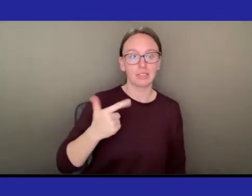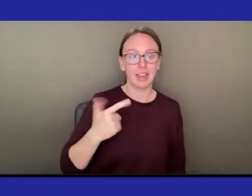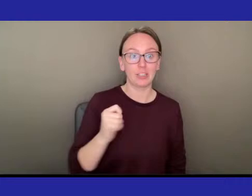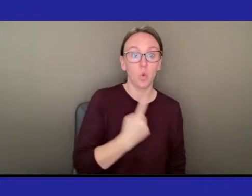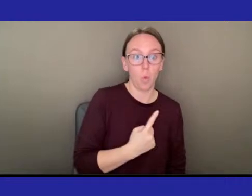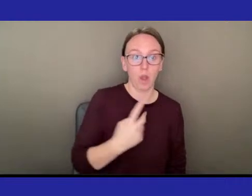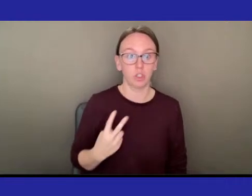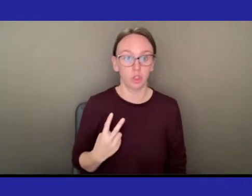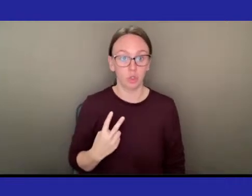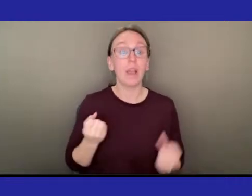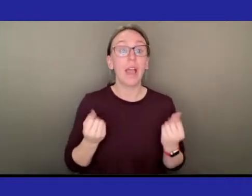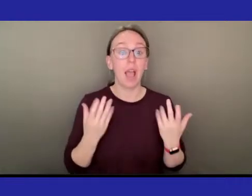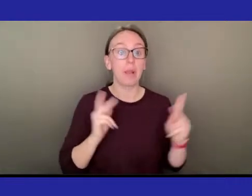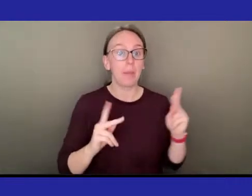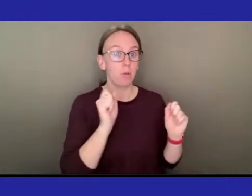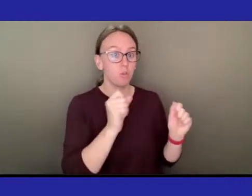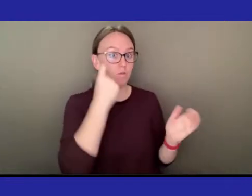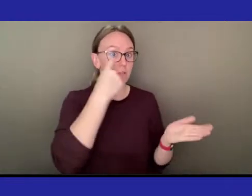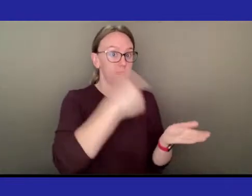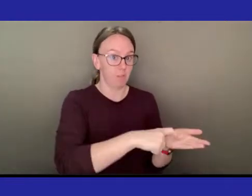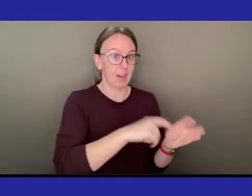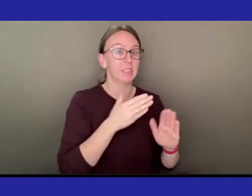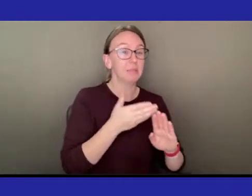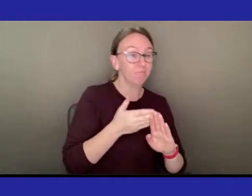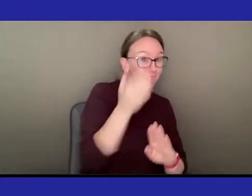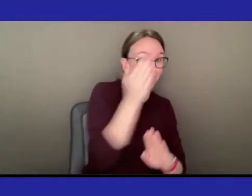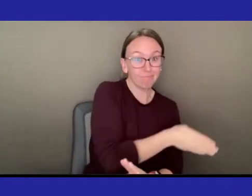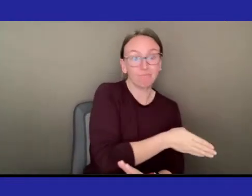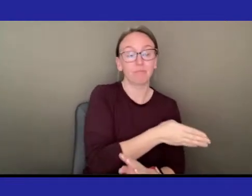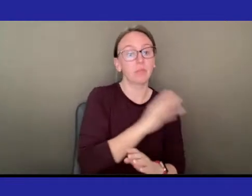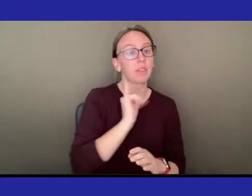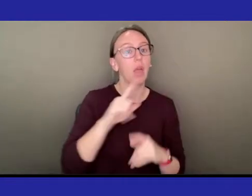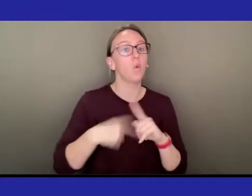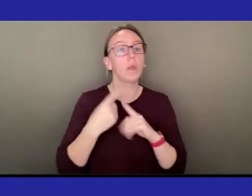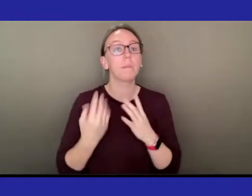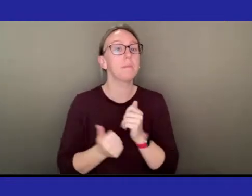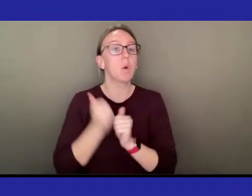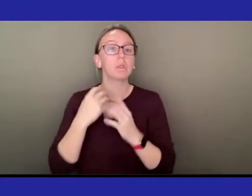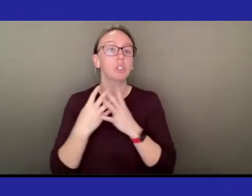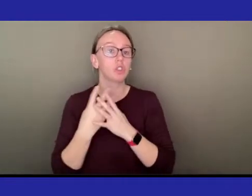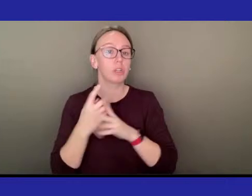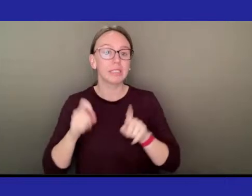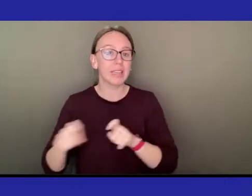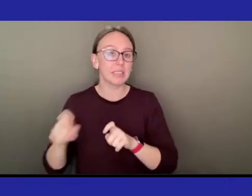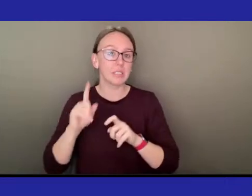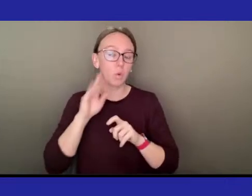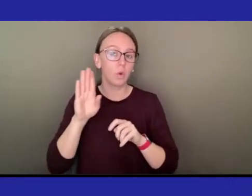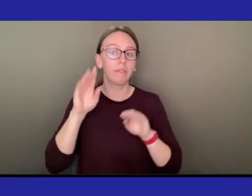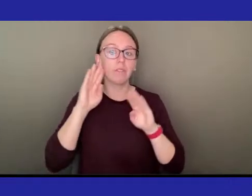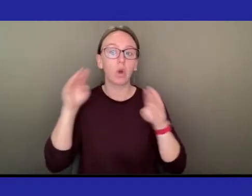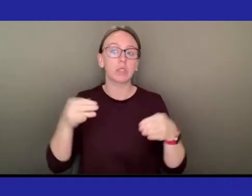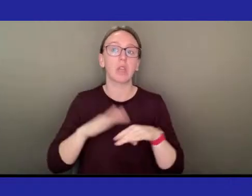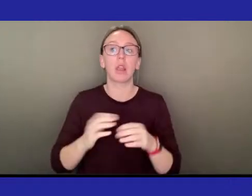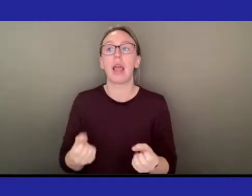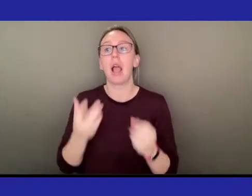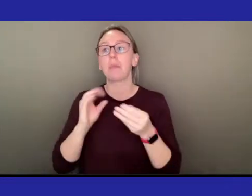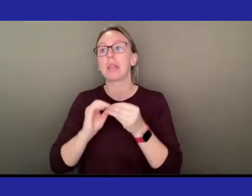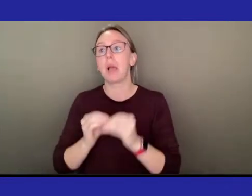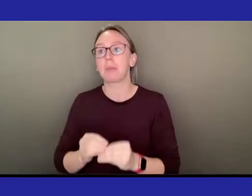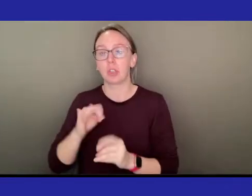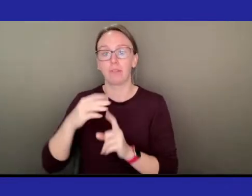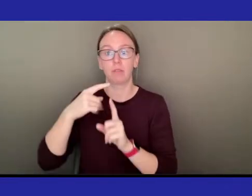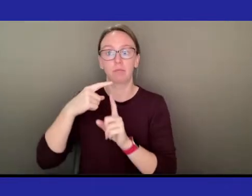come up with, rather than the way most screening tests would, you'd like focus on the number of positives you